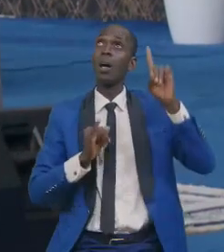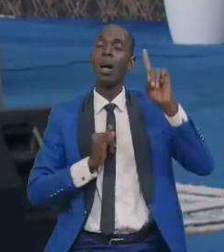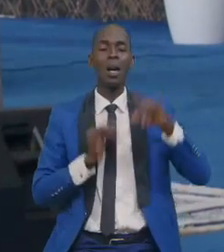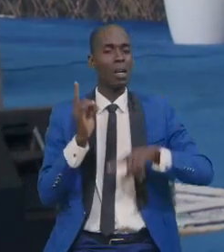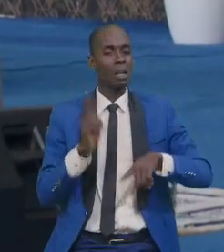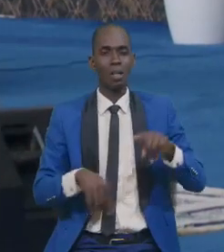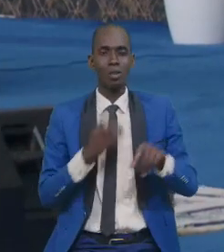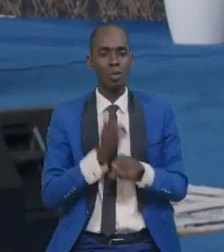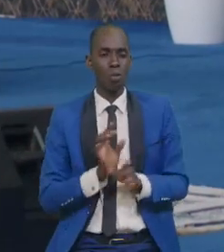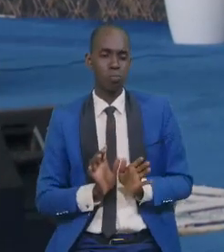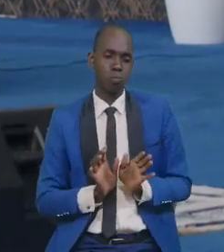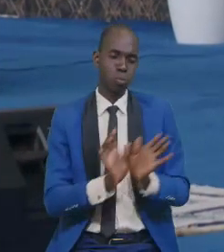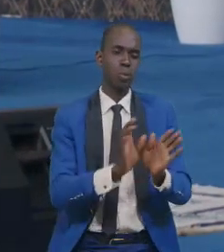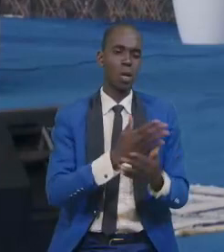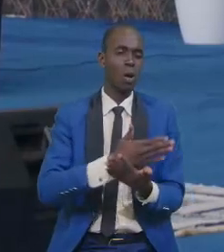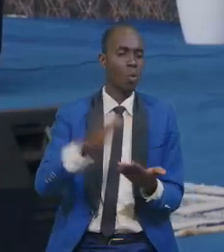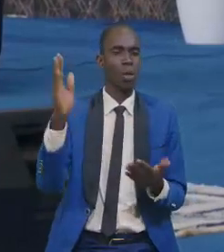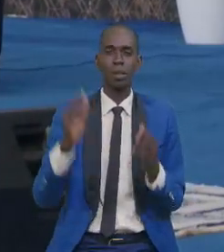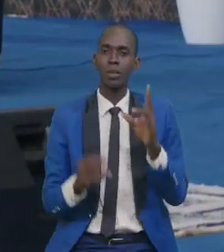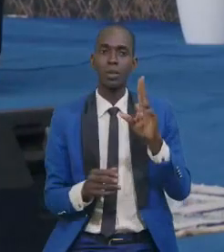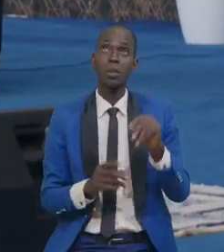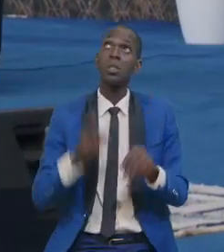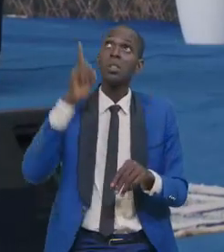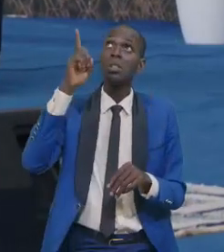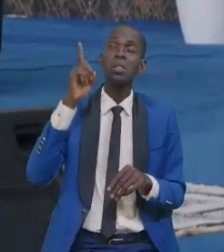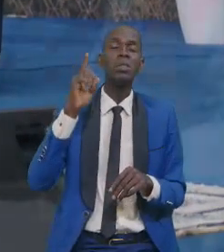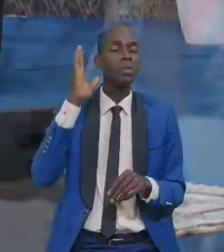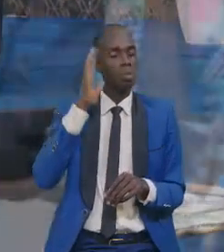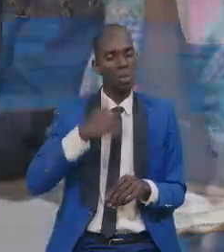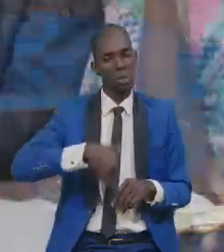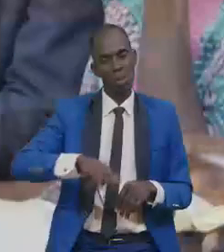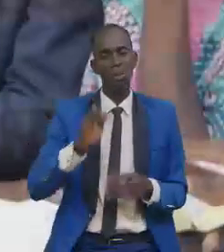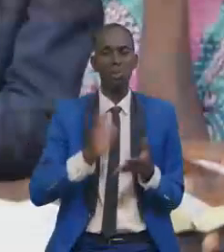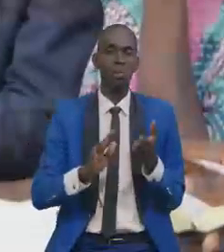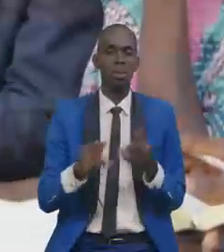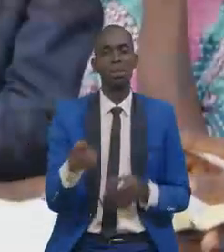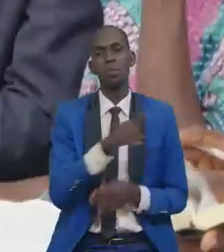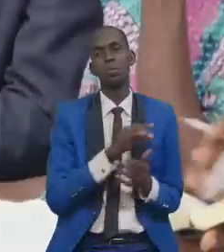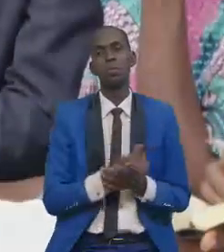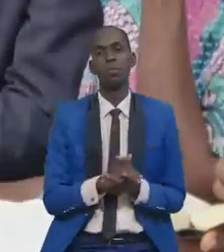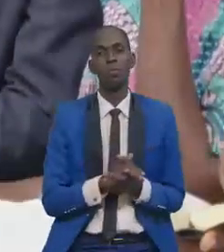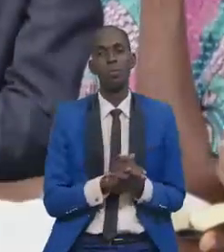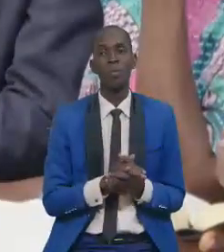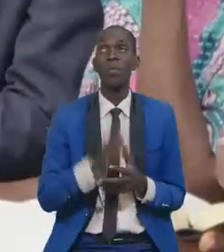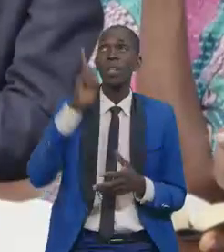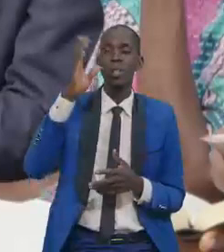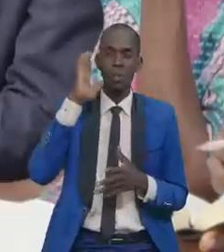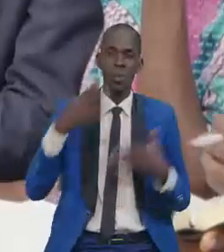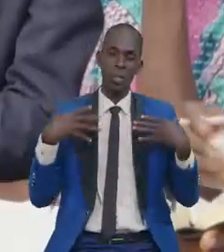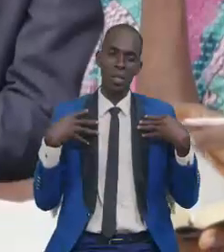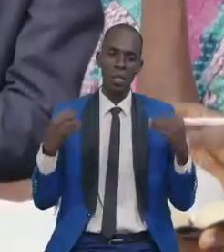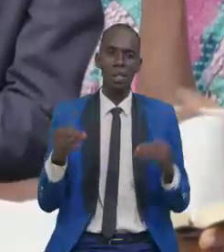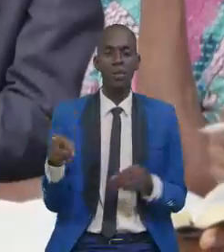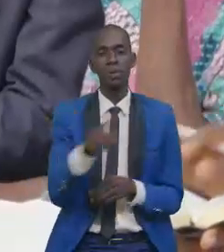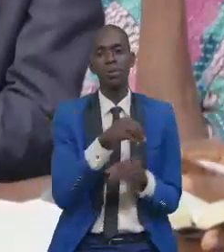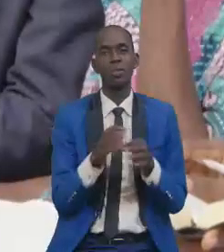you aside? He will still, he will forgive you. Yes. He will heal you.